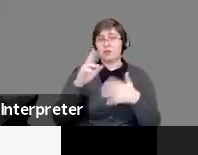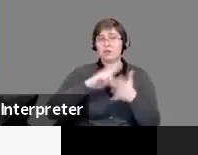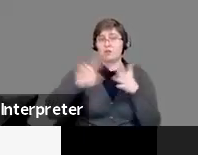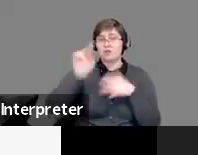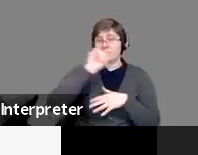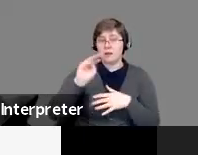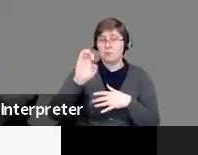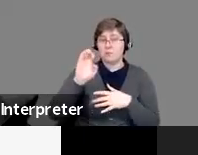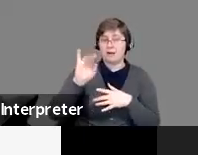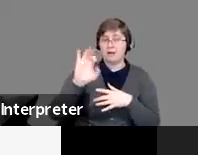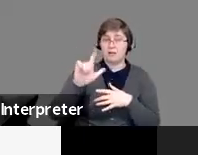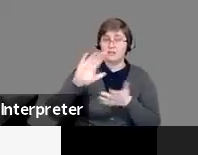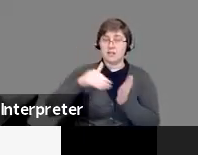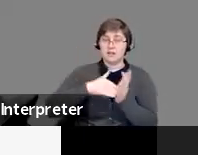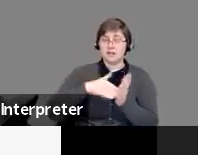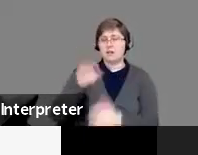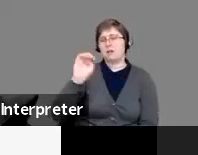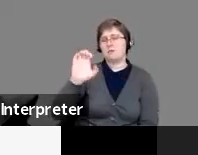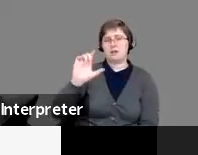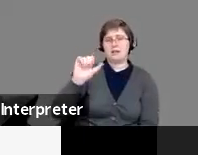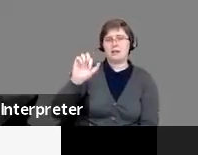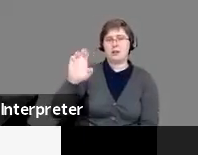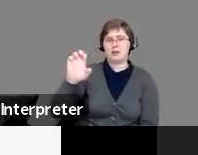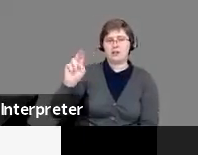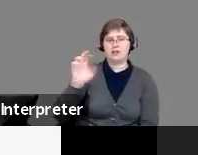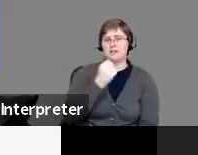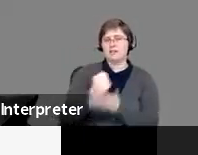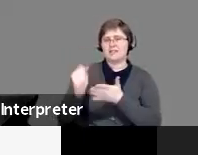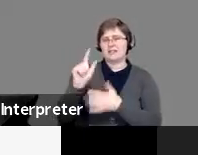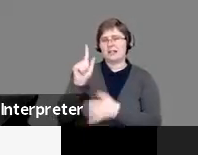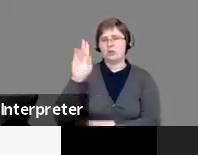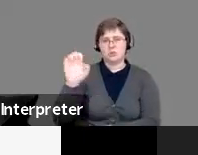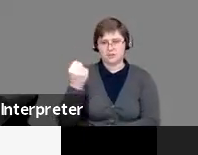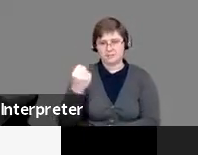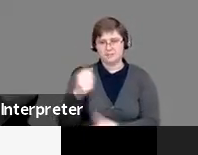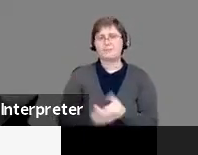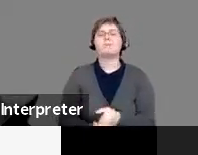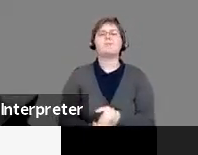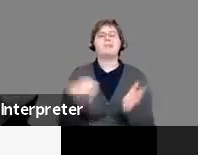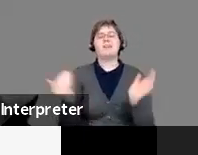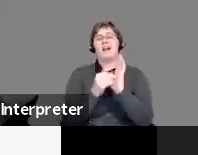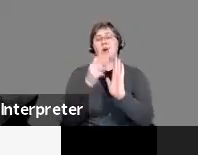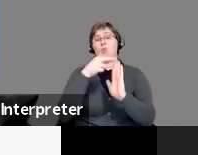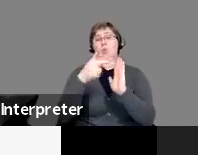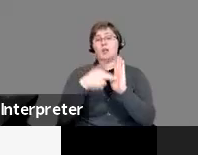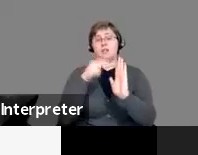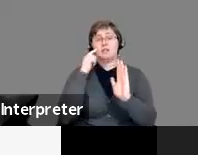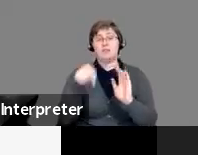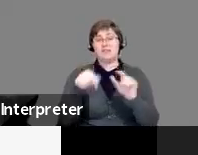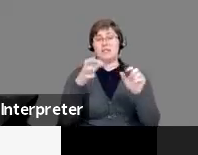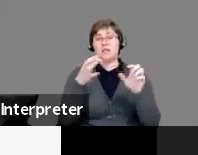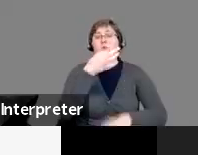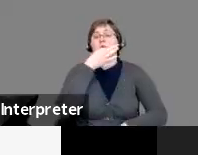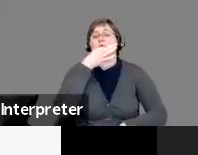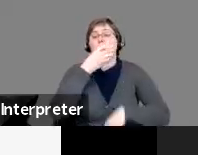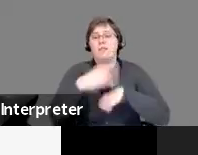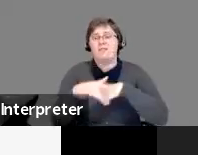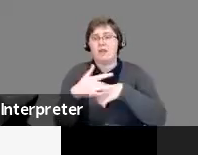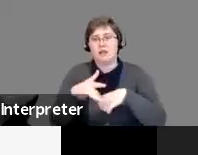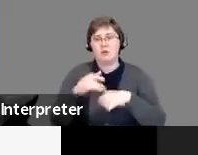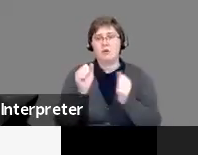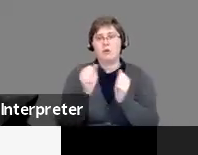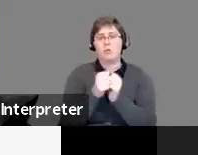then McLaren St. Luke's. So again, registration information for these providers will be available soon on